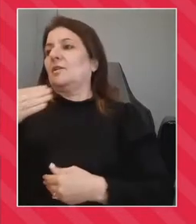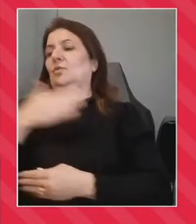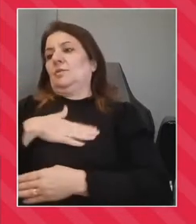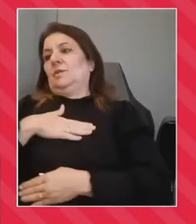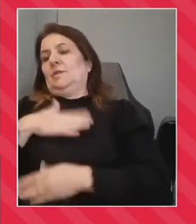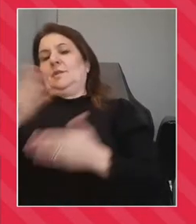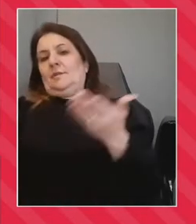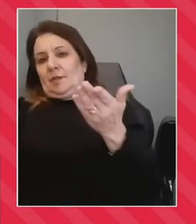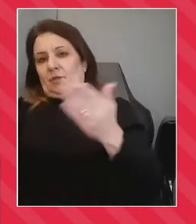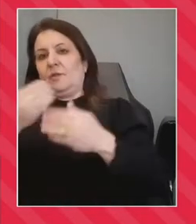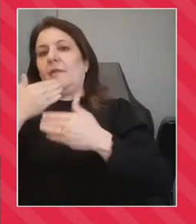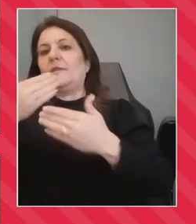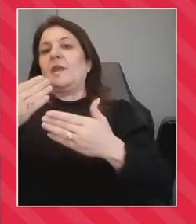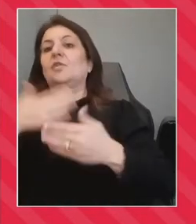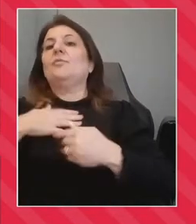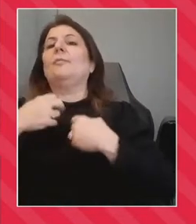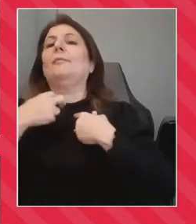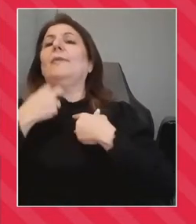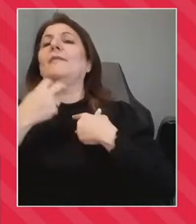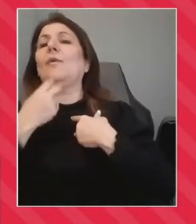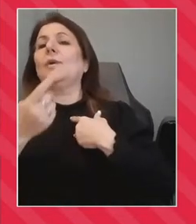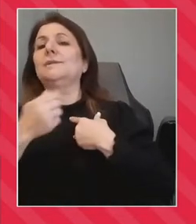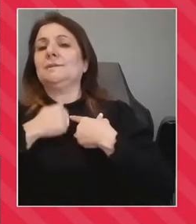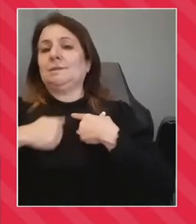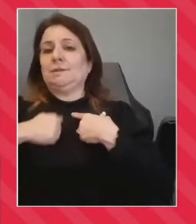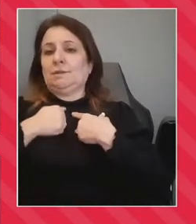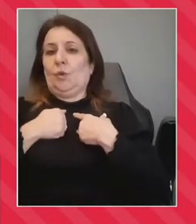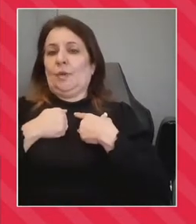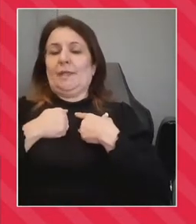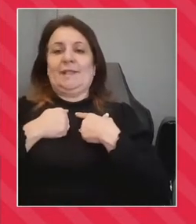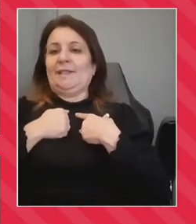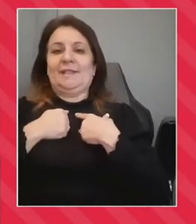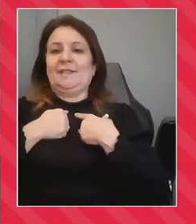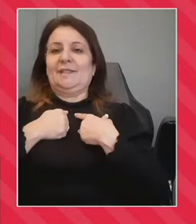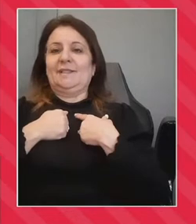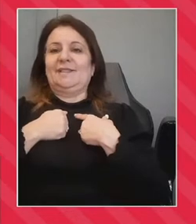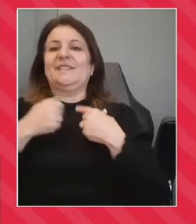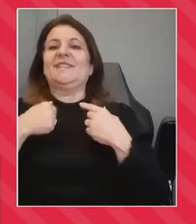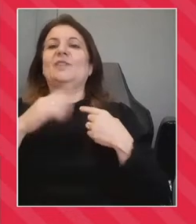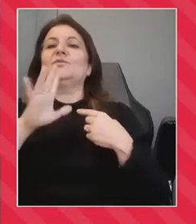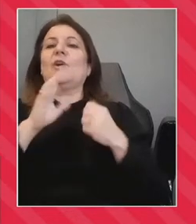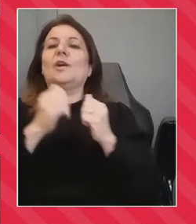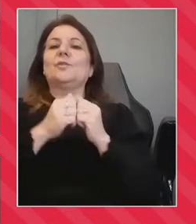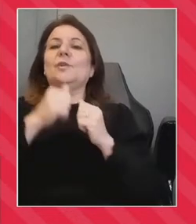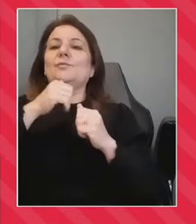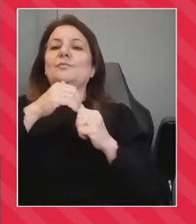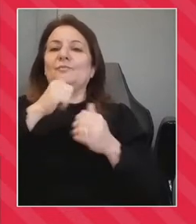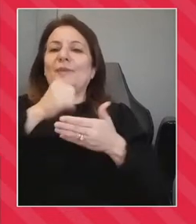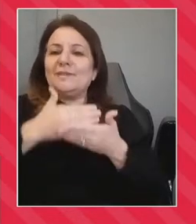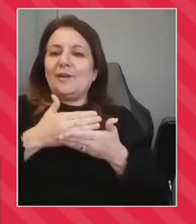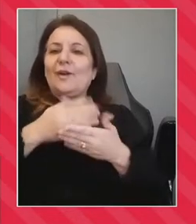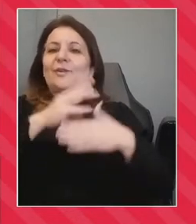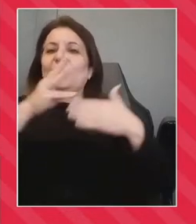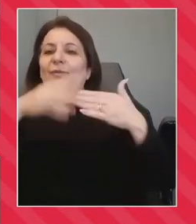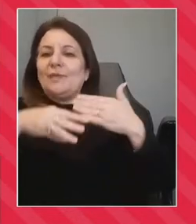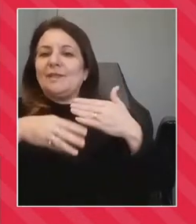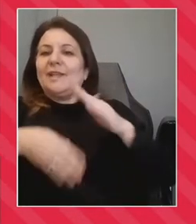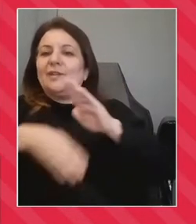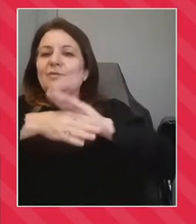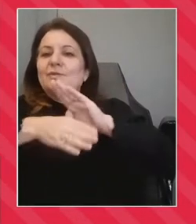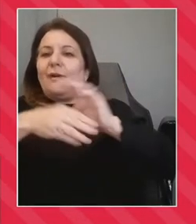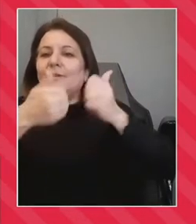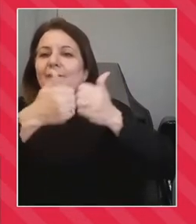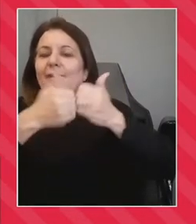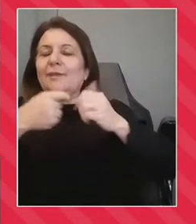of you for my voice. I did lots of screaming at my daughter's soccer matches over the weekend, so I'm paying for it now. But it's great to be a